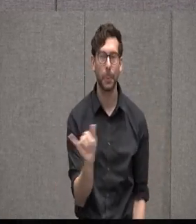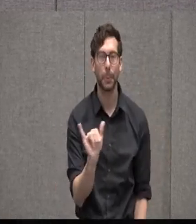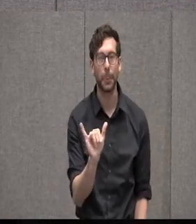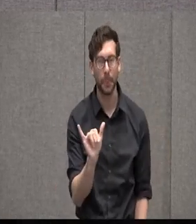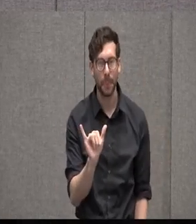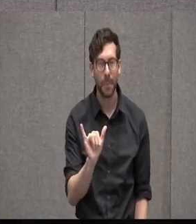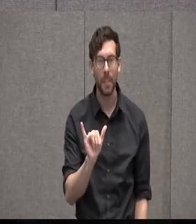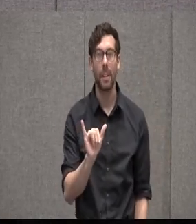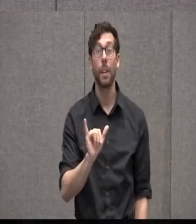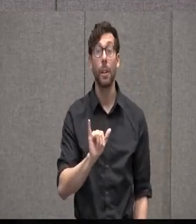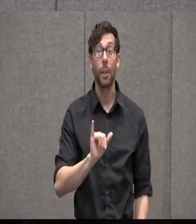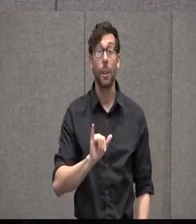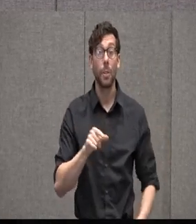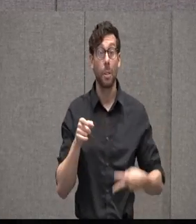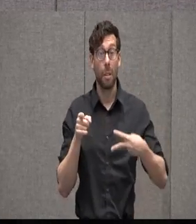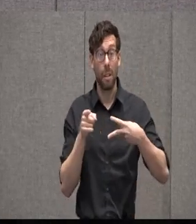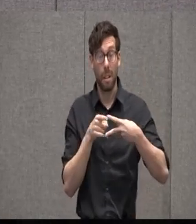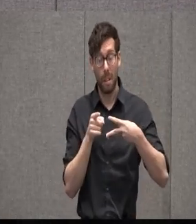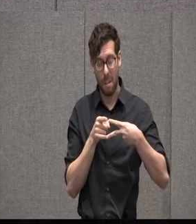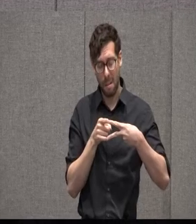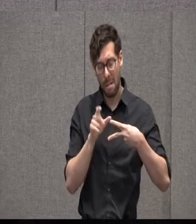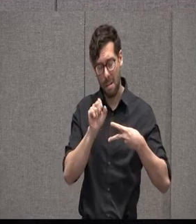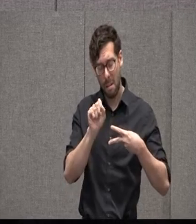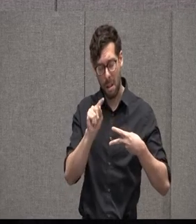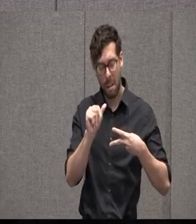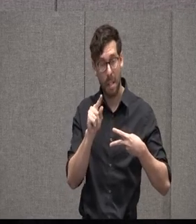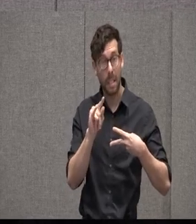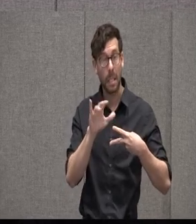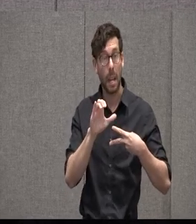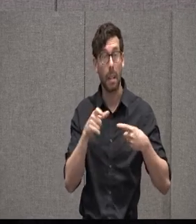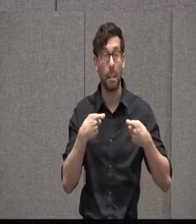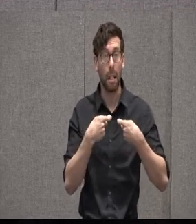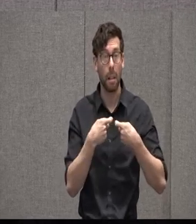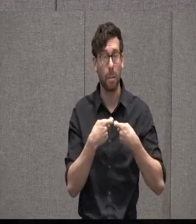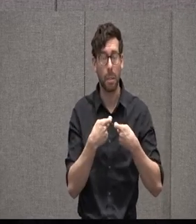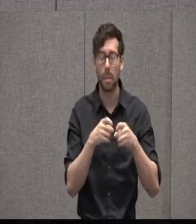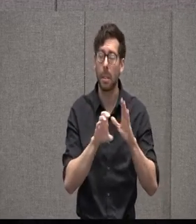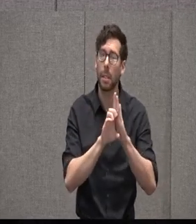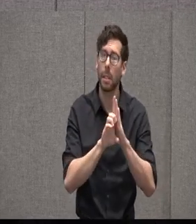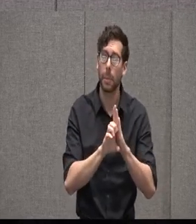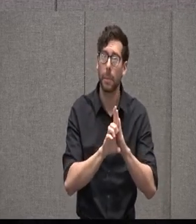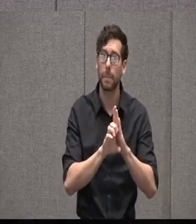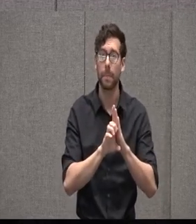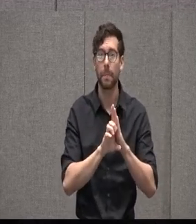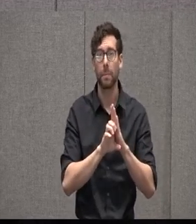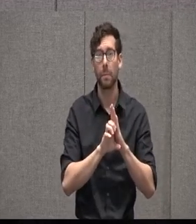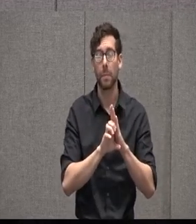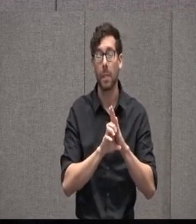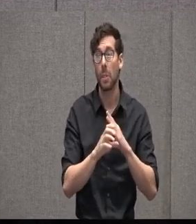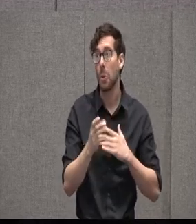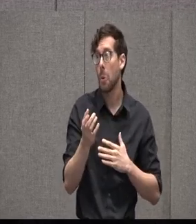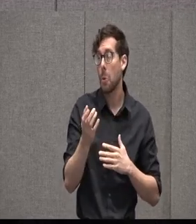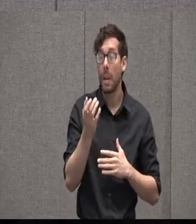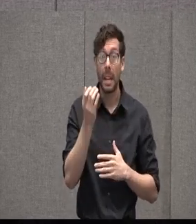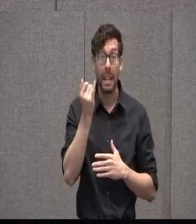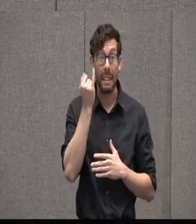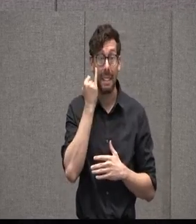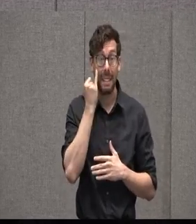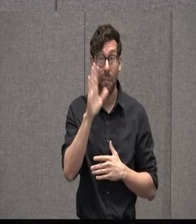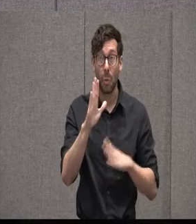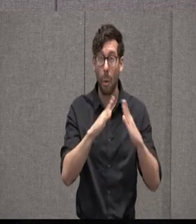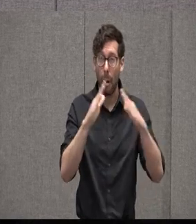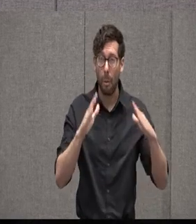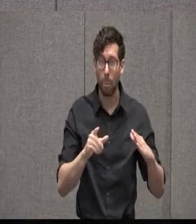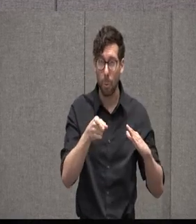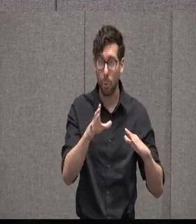with static electricity. And some examples of static electricity are maybe if you have carpet